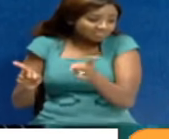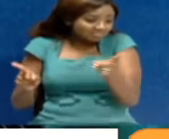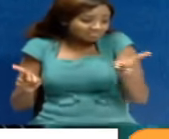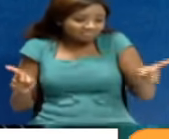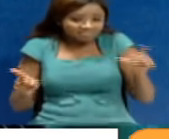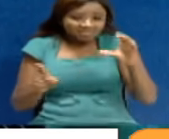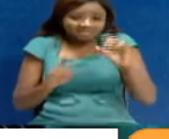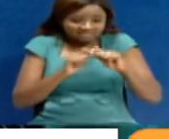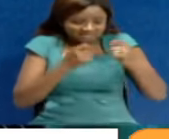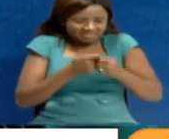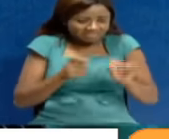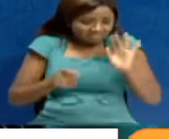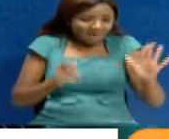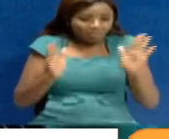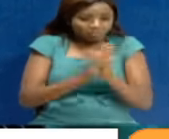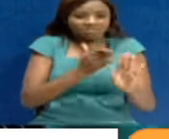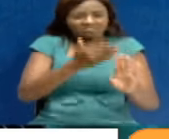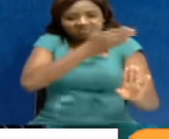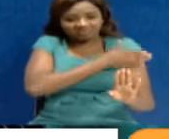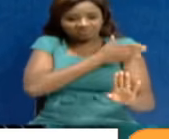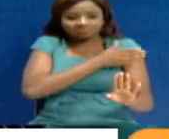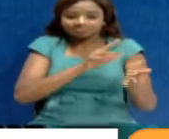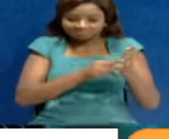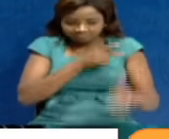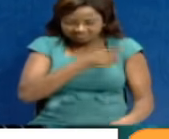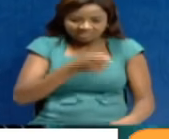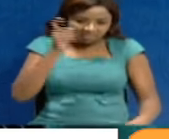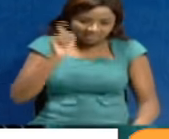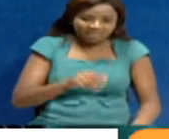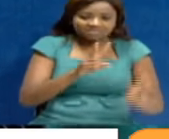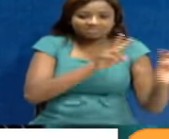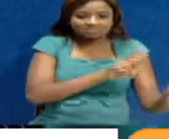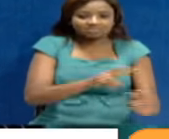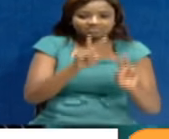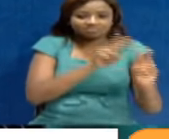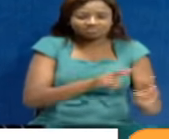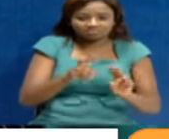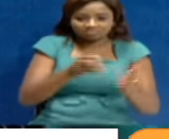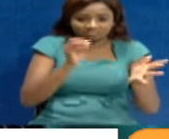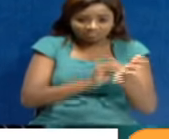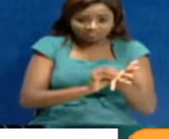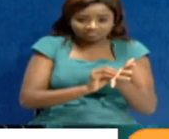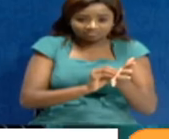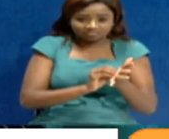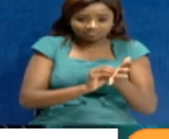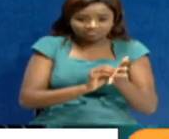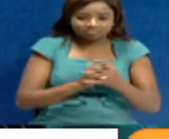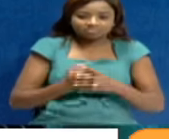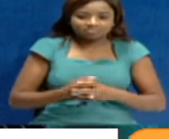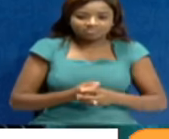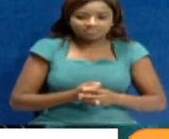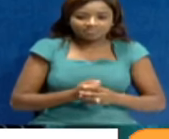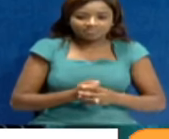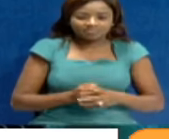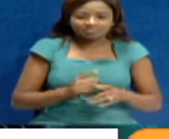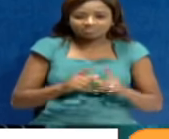that the team that he was assembling after the swearing in for the second term ought to have been vetted. Indeed, lawyers raised that question, but I